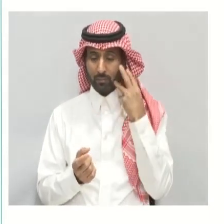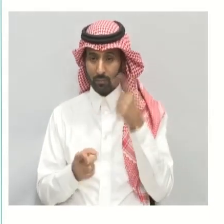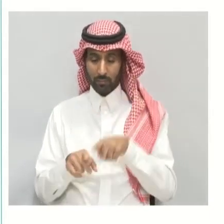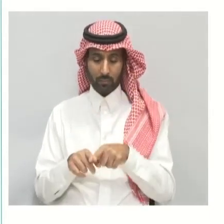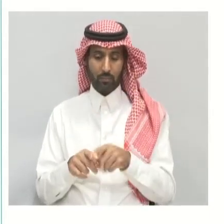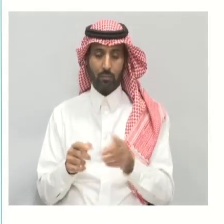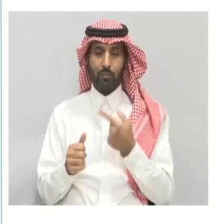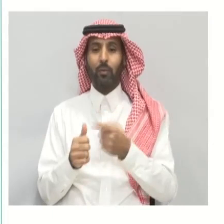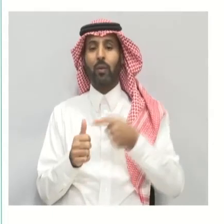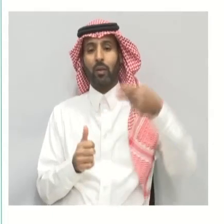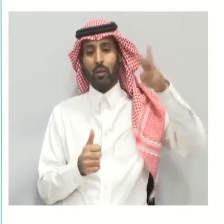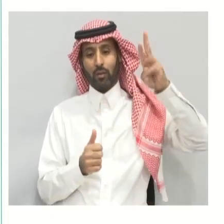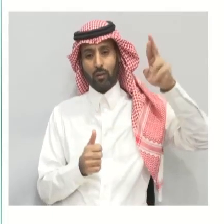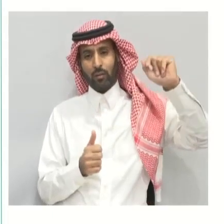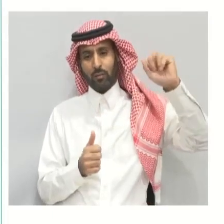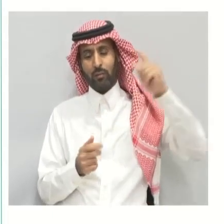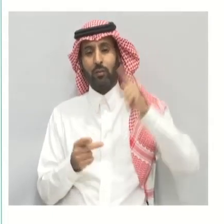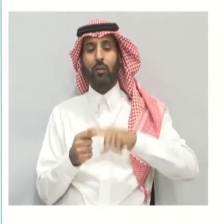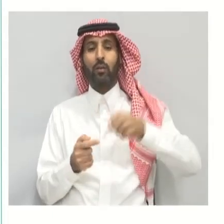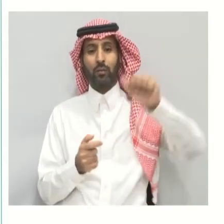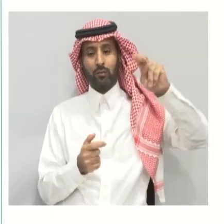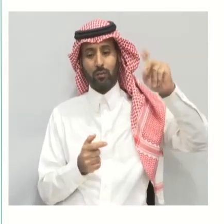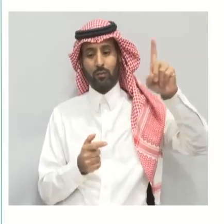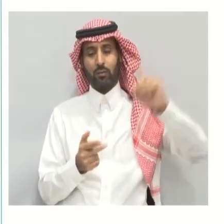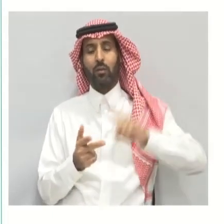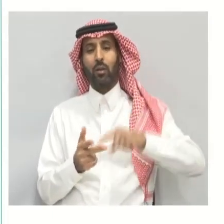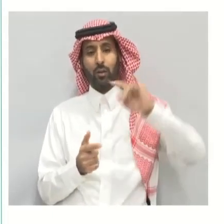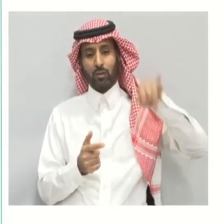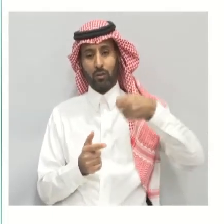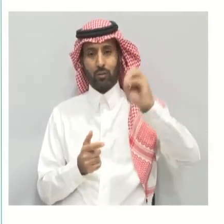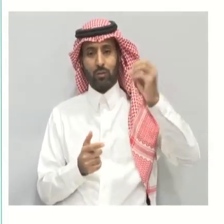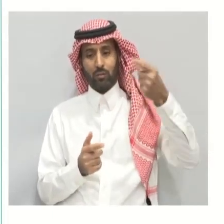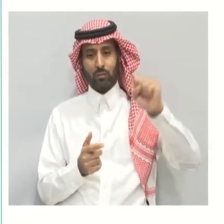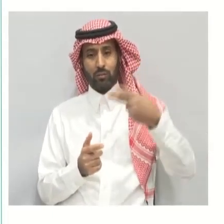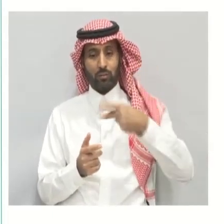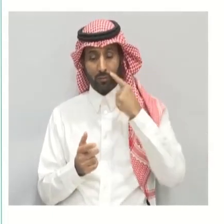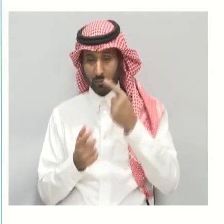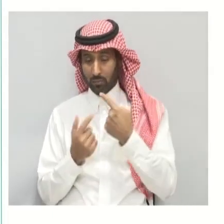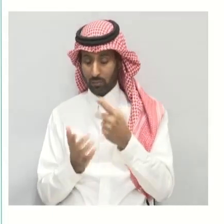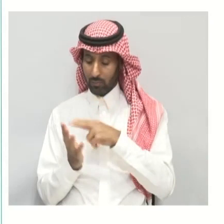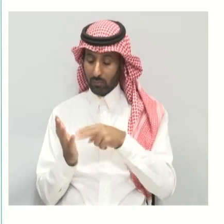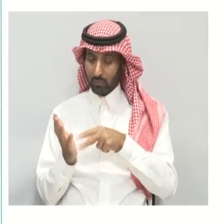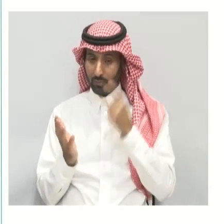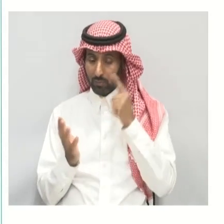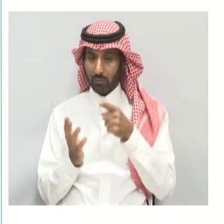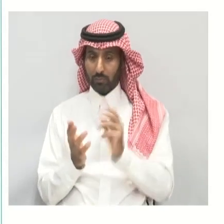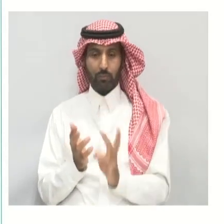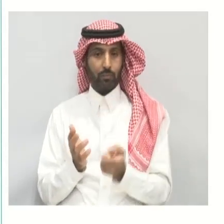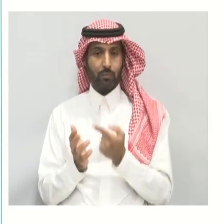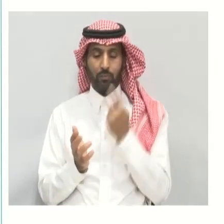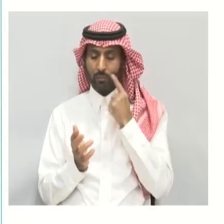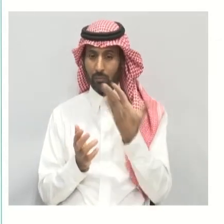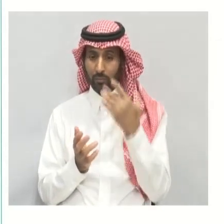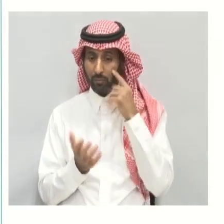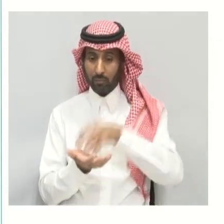friends, Brian, Andy, and Josh. And we have read this conversation and we have learned about a